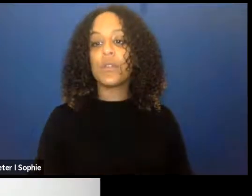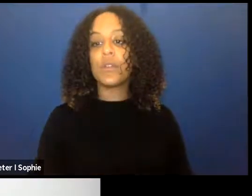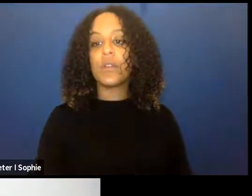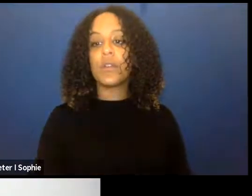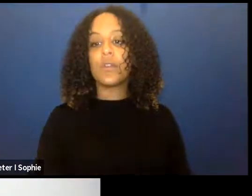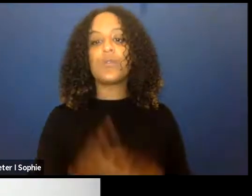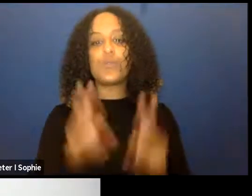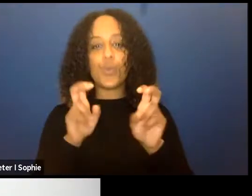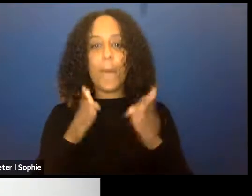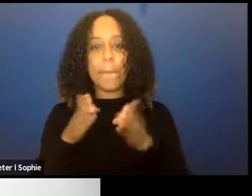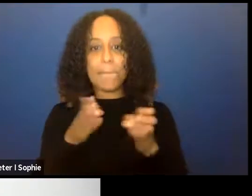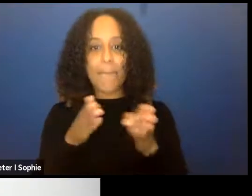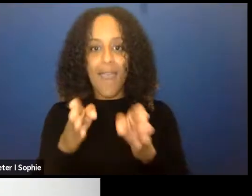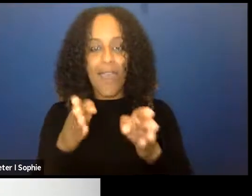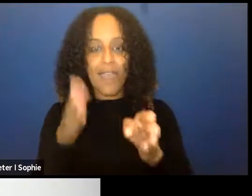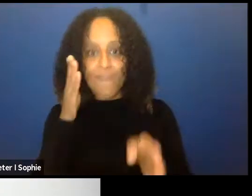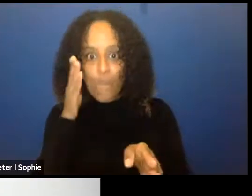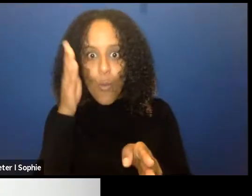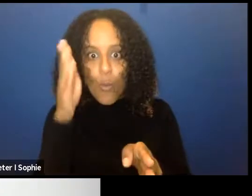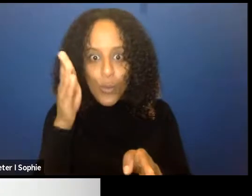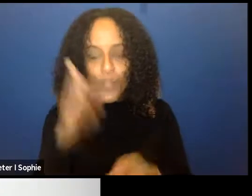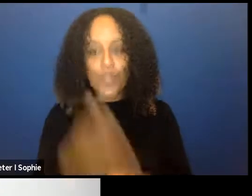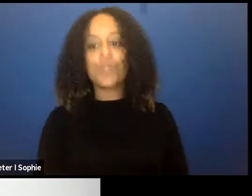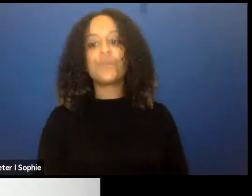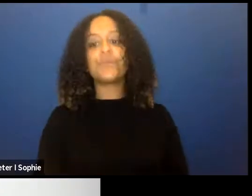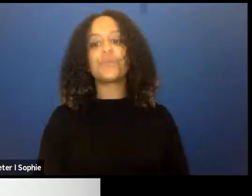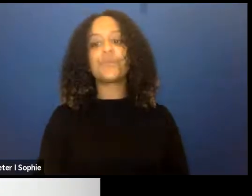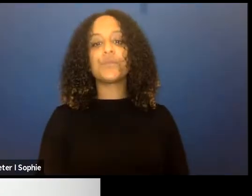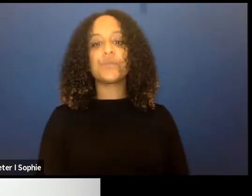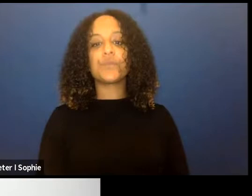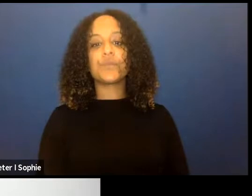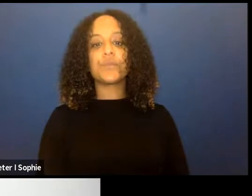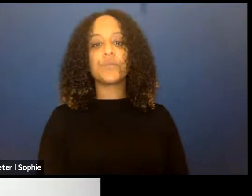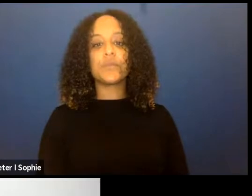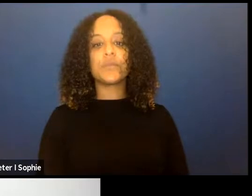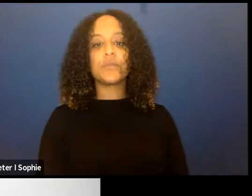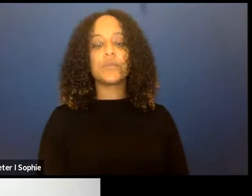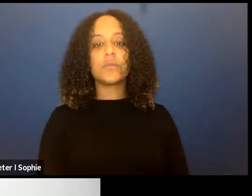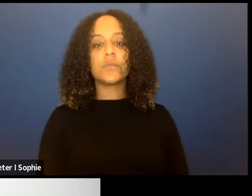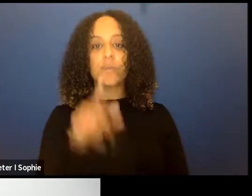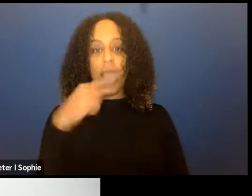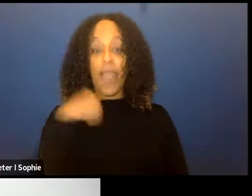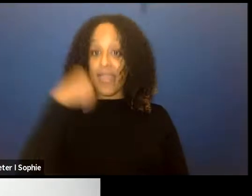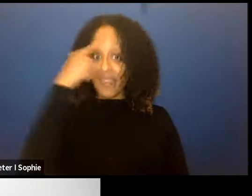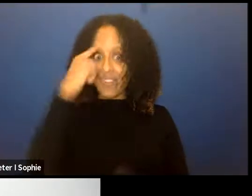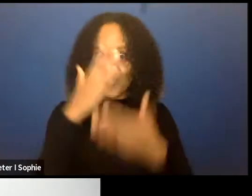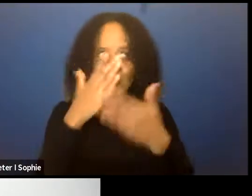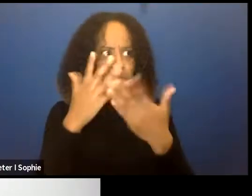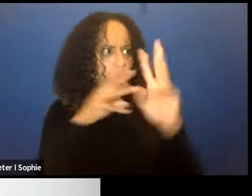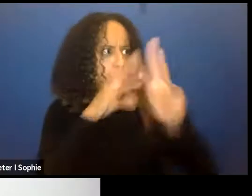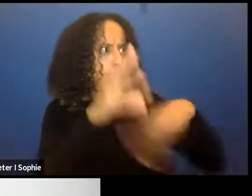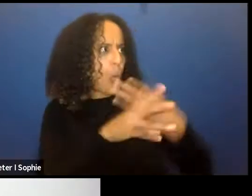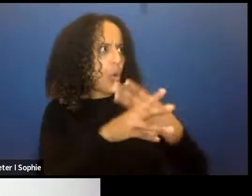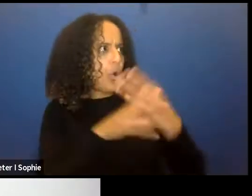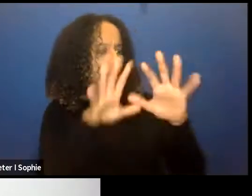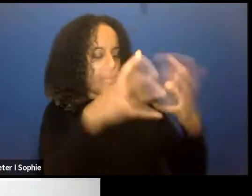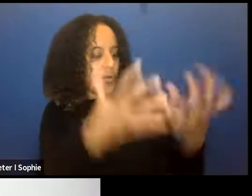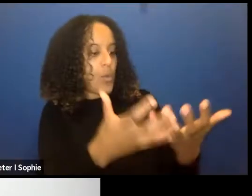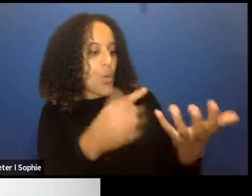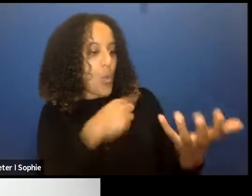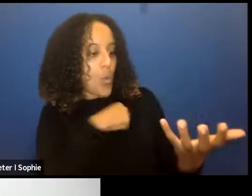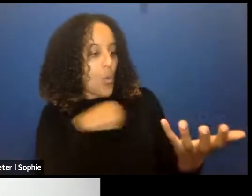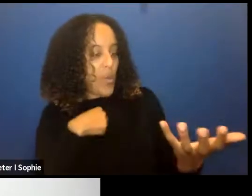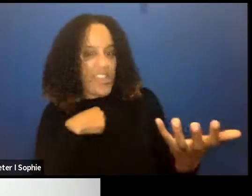path forward. I think that there's been this world in which